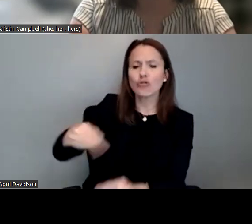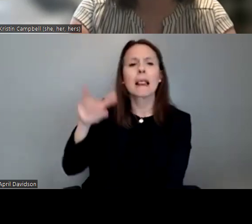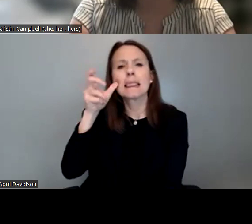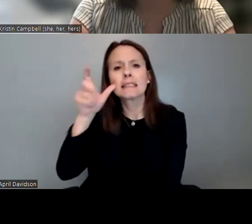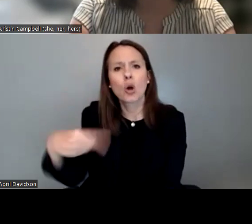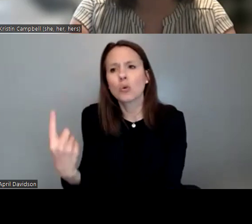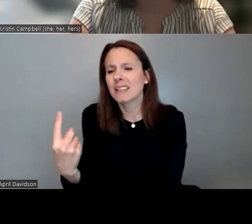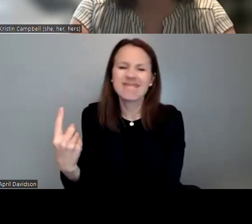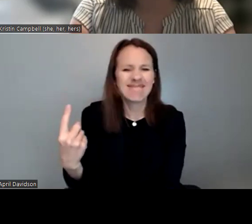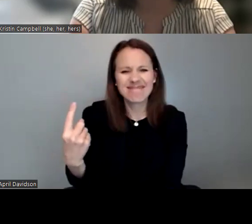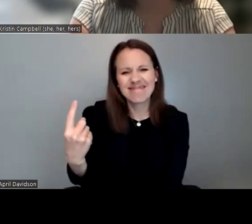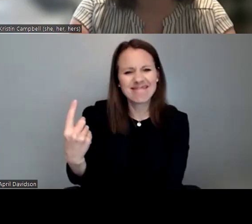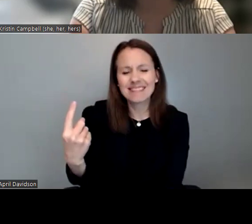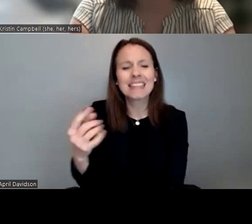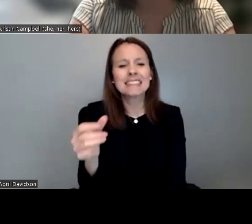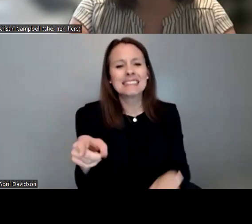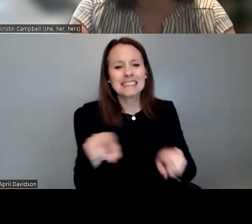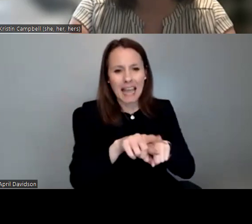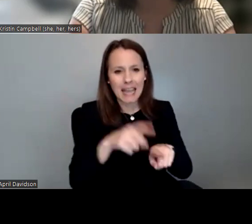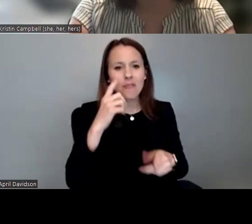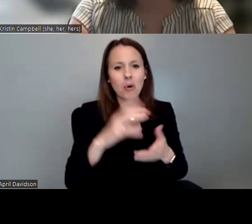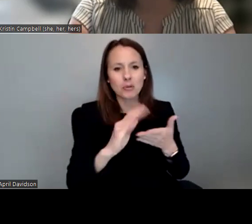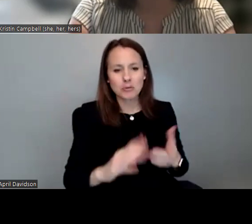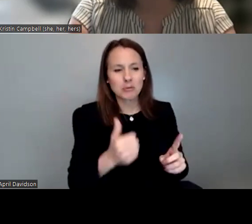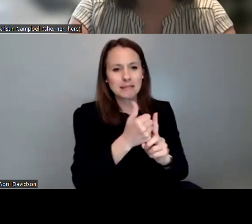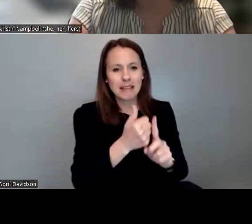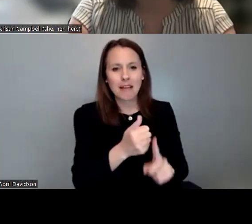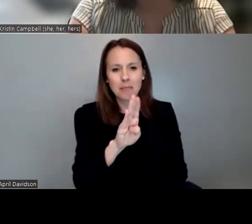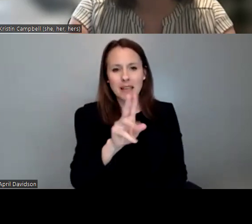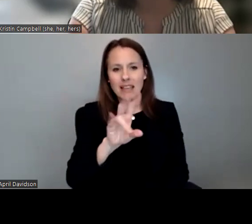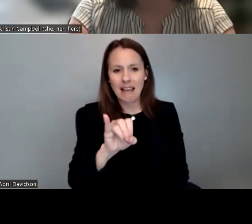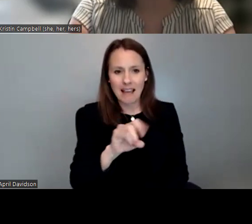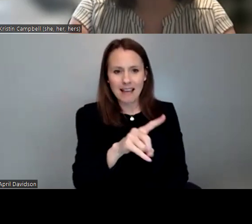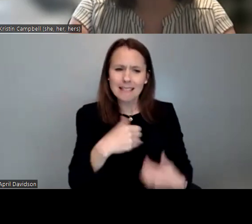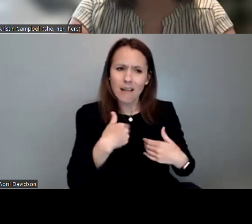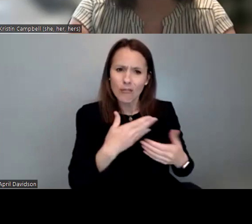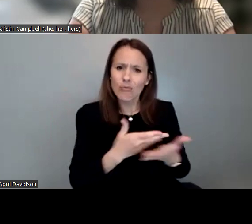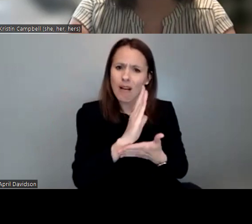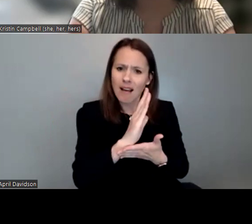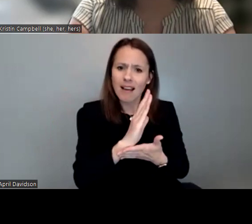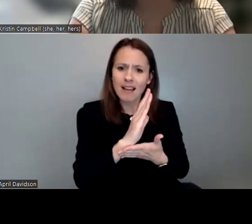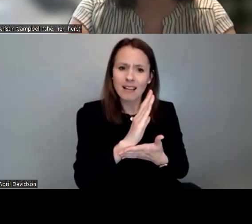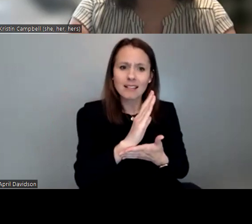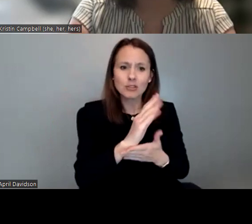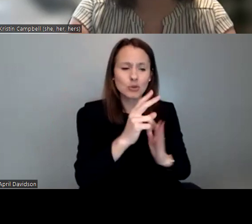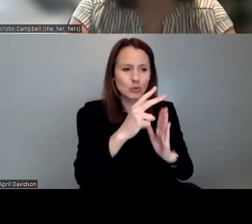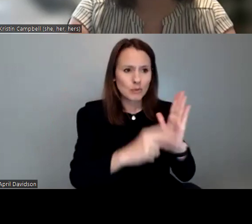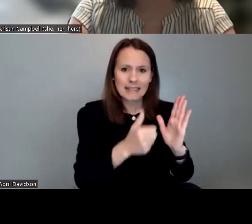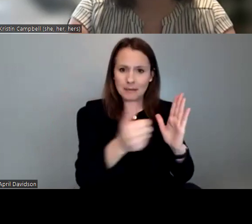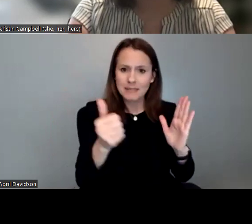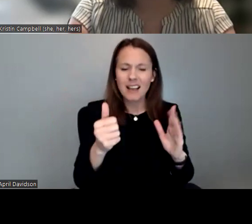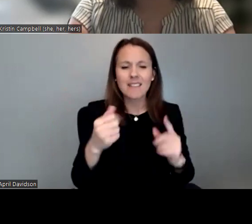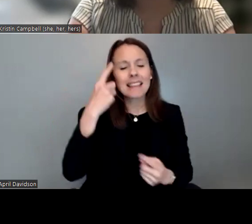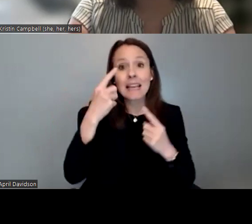the same applies to a student that is blind or visually impaired. They have the right to be able to read. Think about